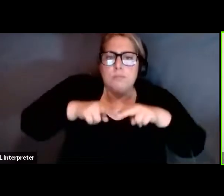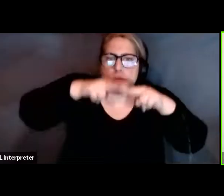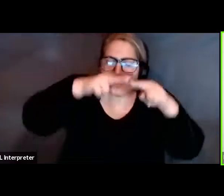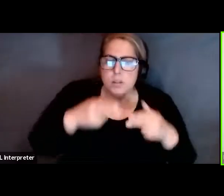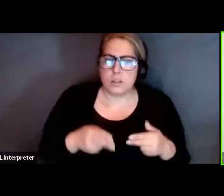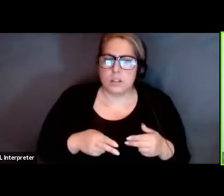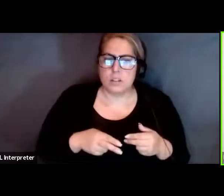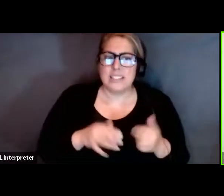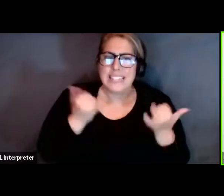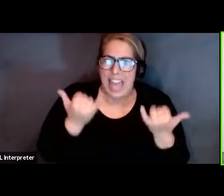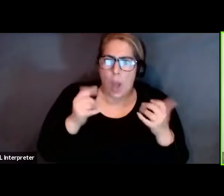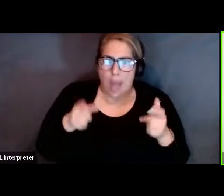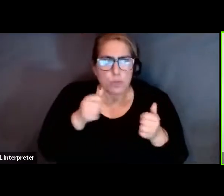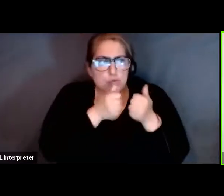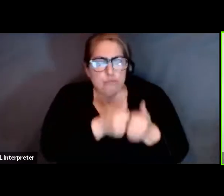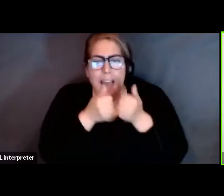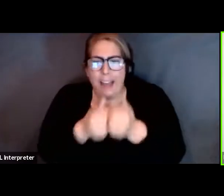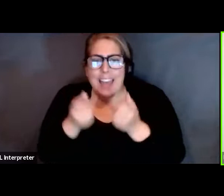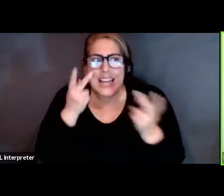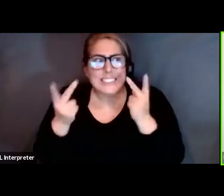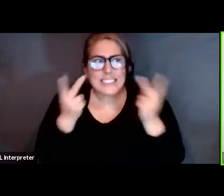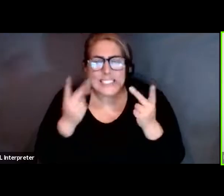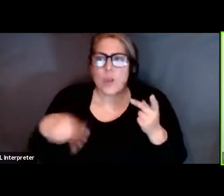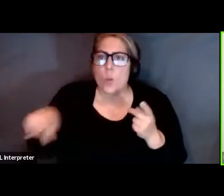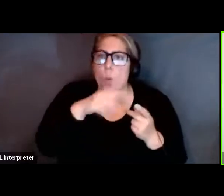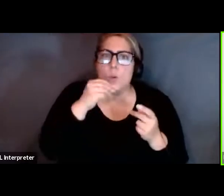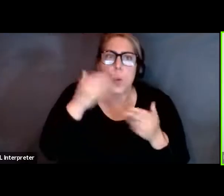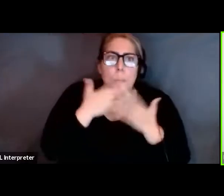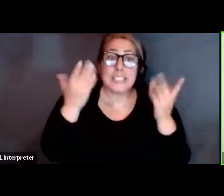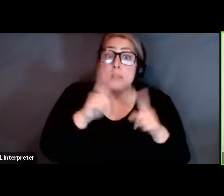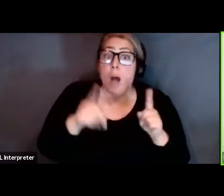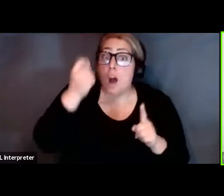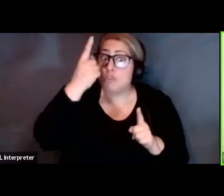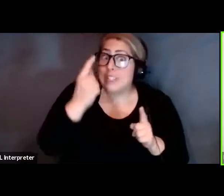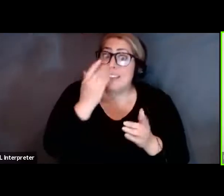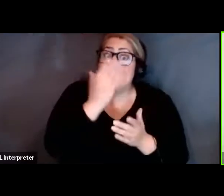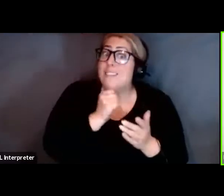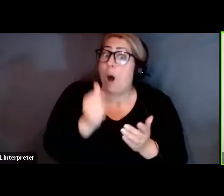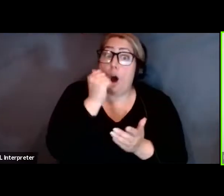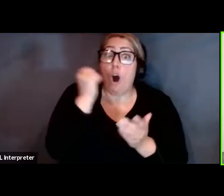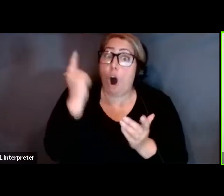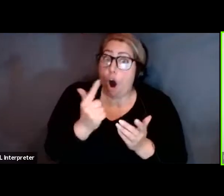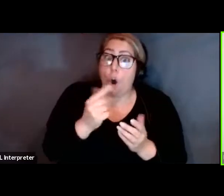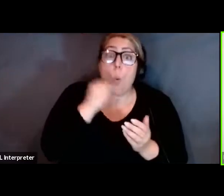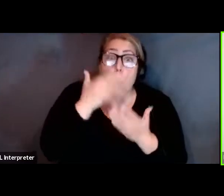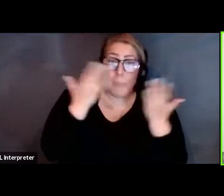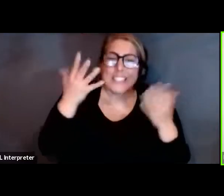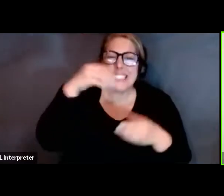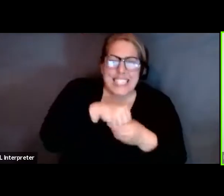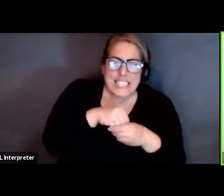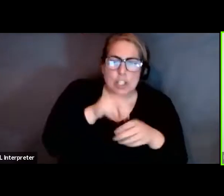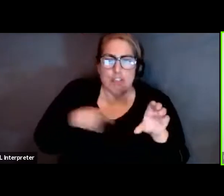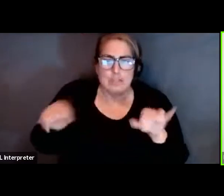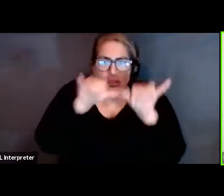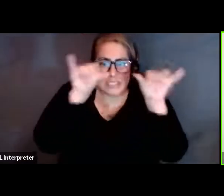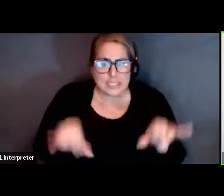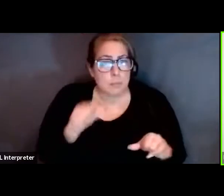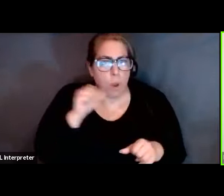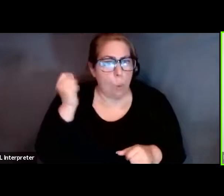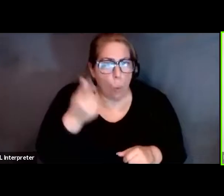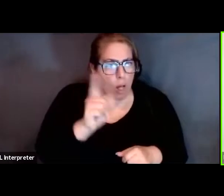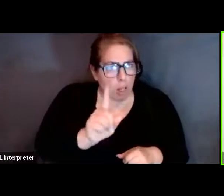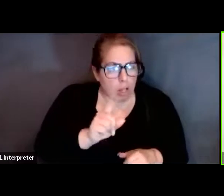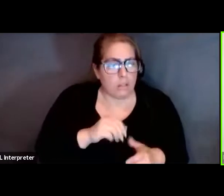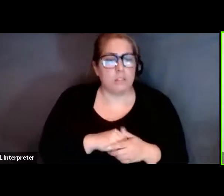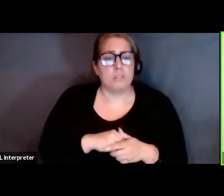homeless population that does not have any contact with the shelter system. For people living with serious mental illness, we know how